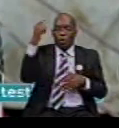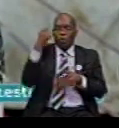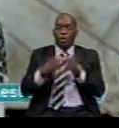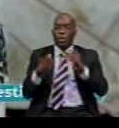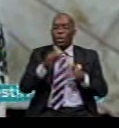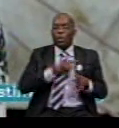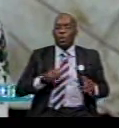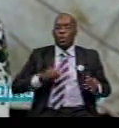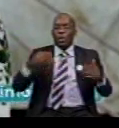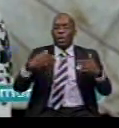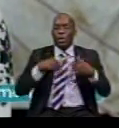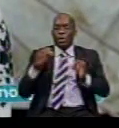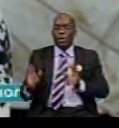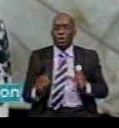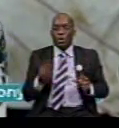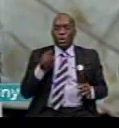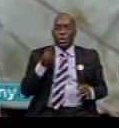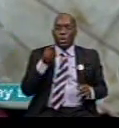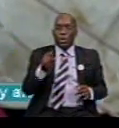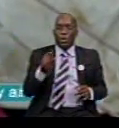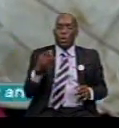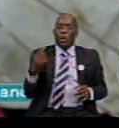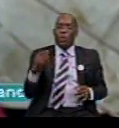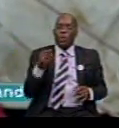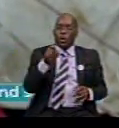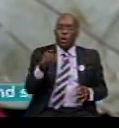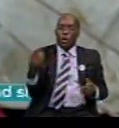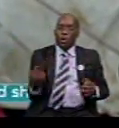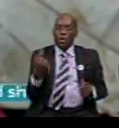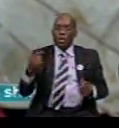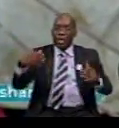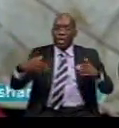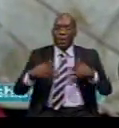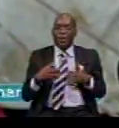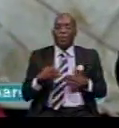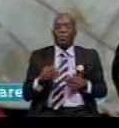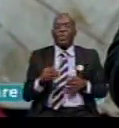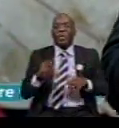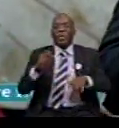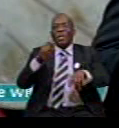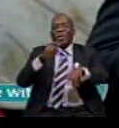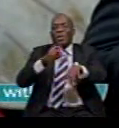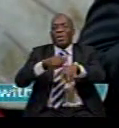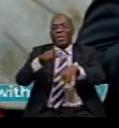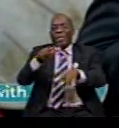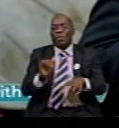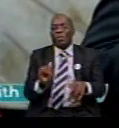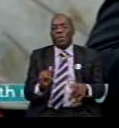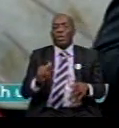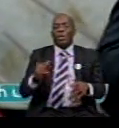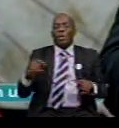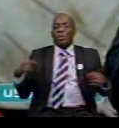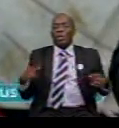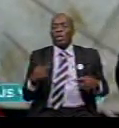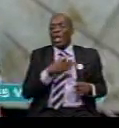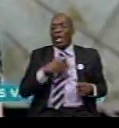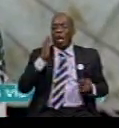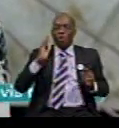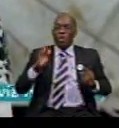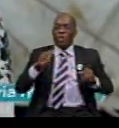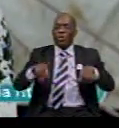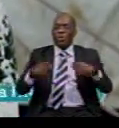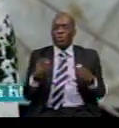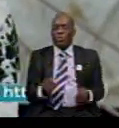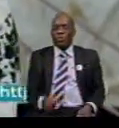I usually have a periodic pain. And that pain will be so severe that I will be vomiting, I will be stooling, and I will be so weak and I won't be able to